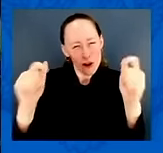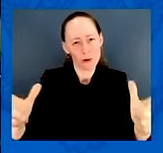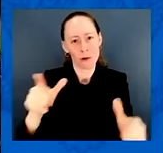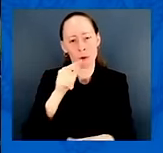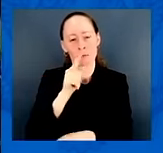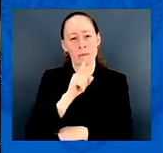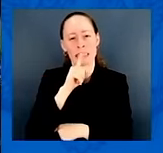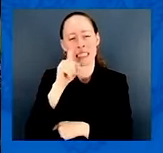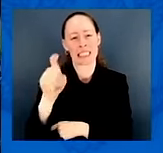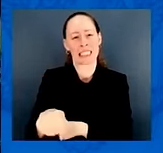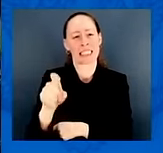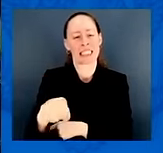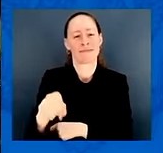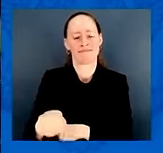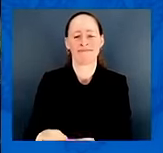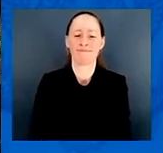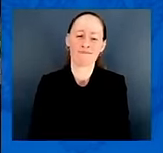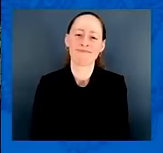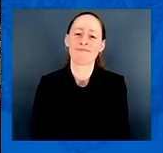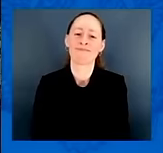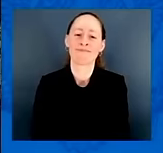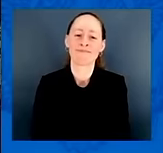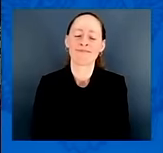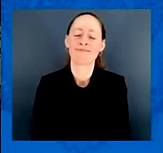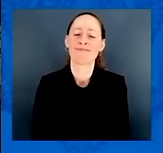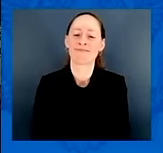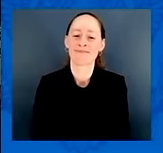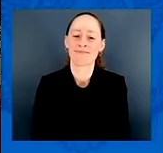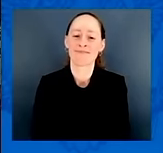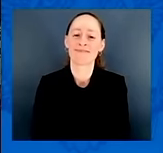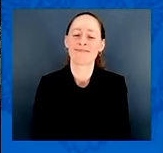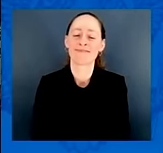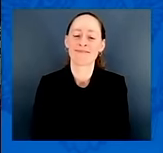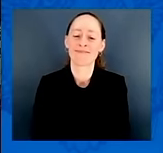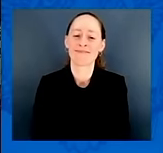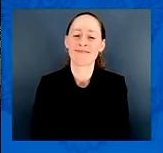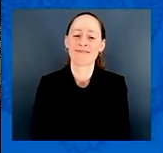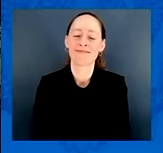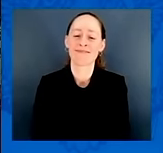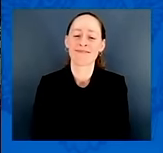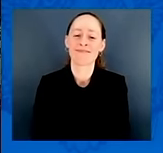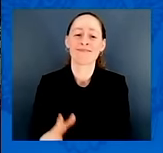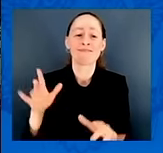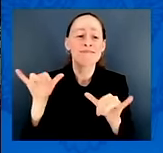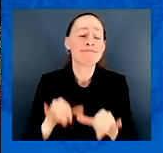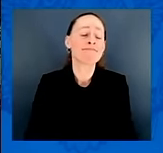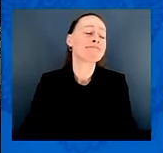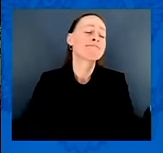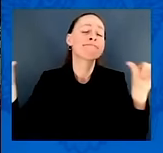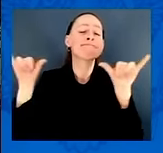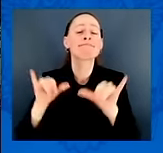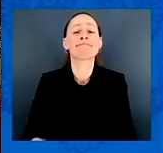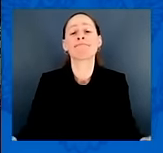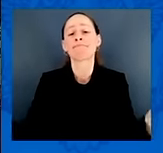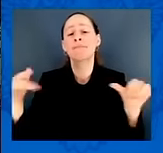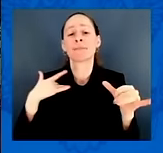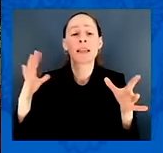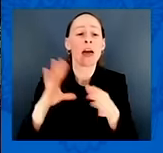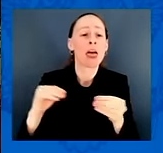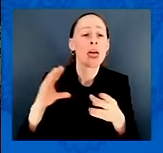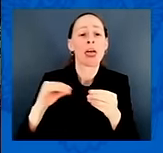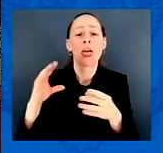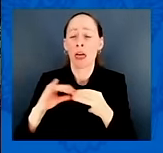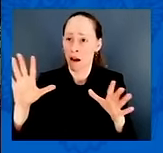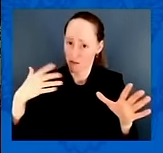For years, people have talked about it, but finally we got it done and gave Medicare the power to negotiate lower prices on